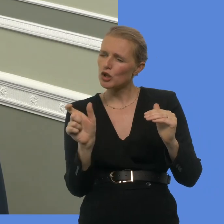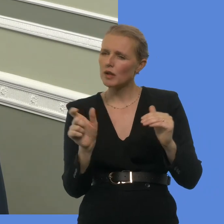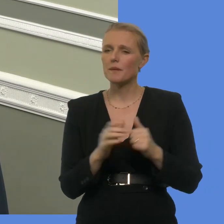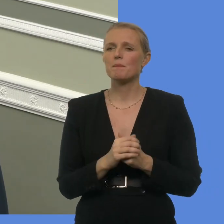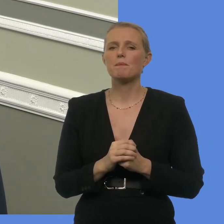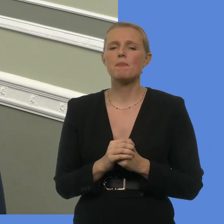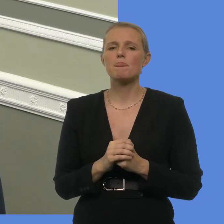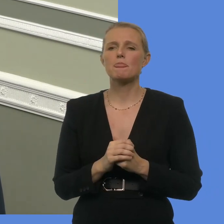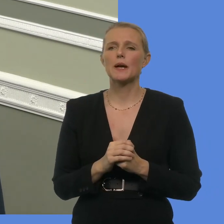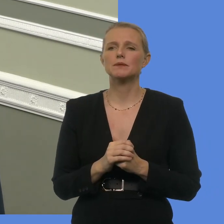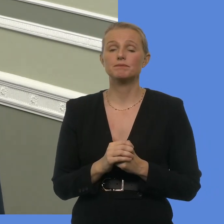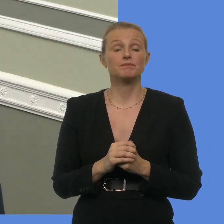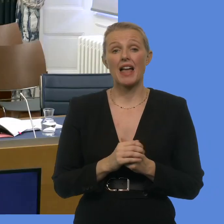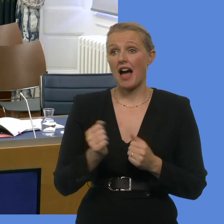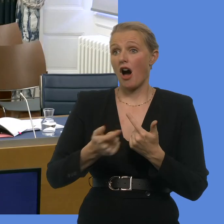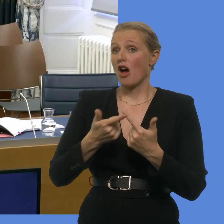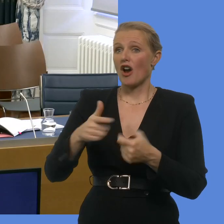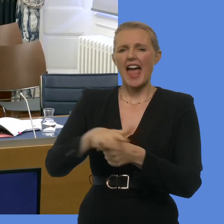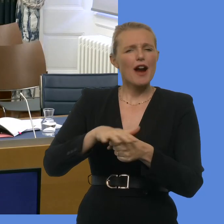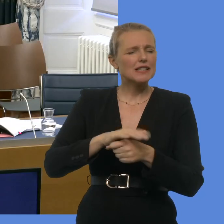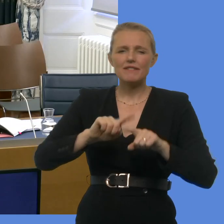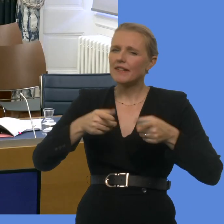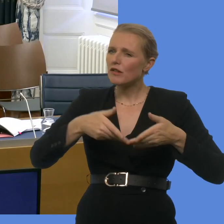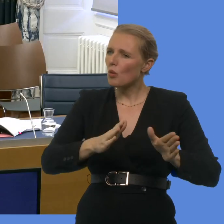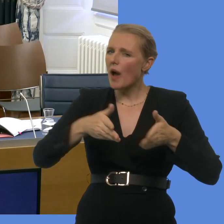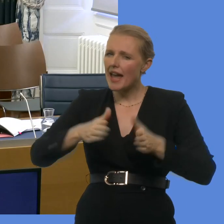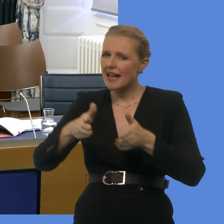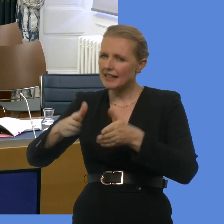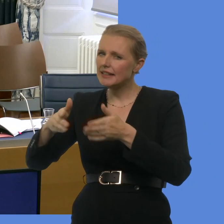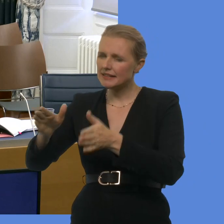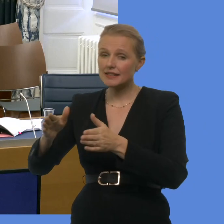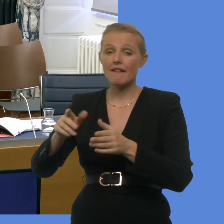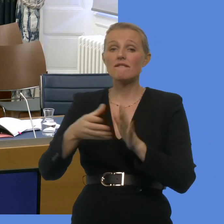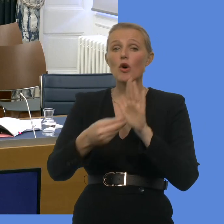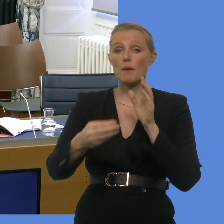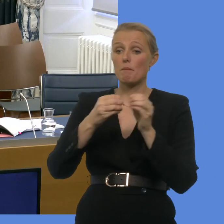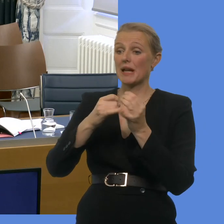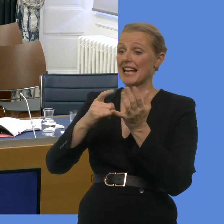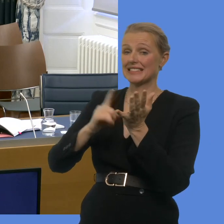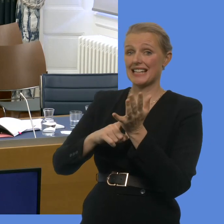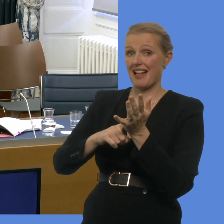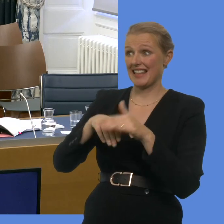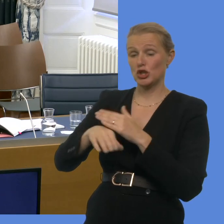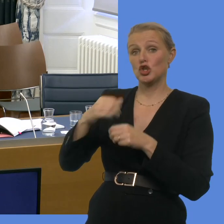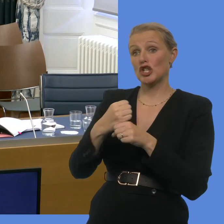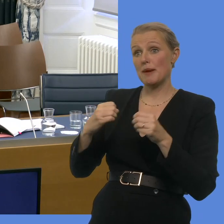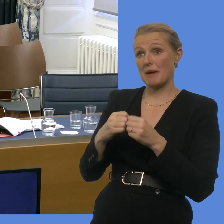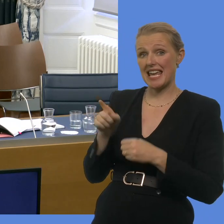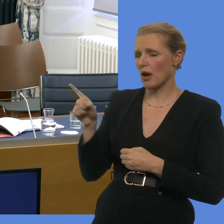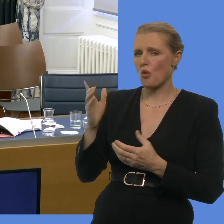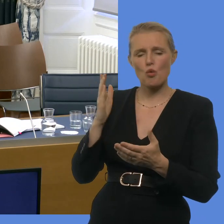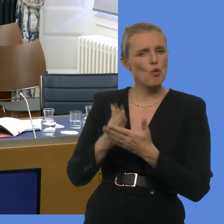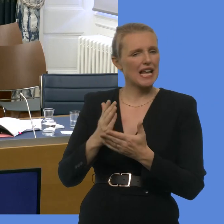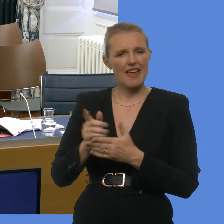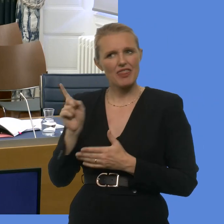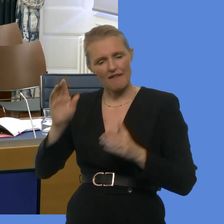the other jurisdictions, there's quite different approaches. So for the BSL Act in GB, it's really focusing